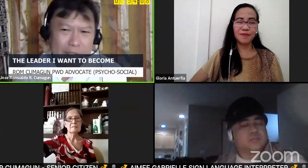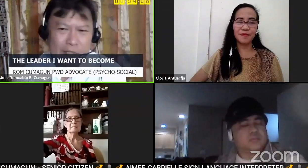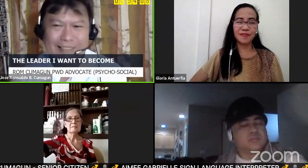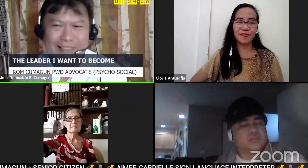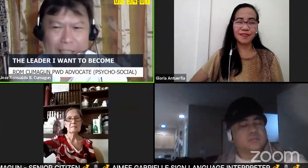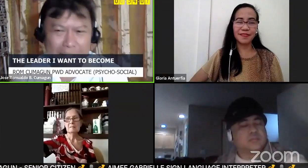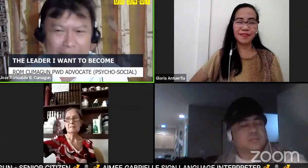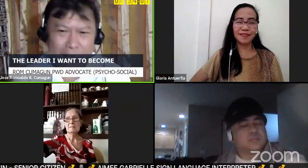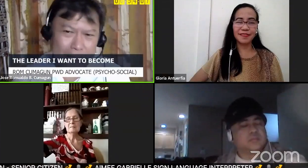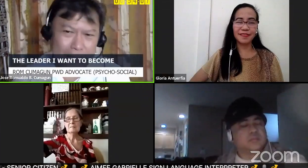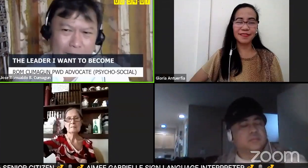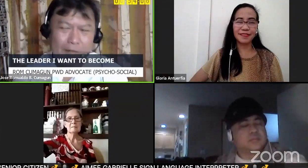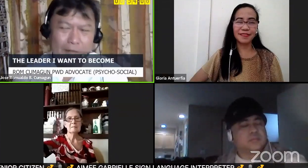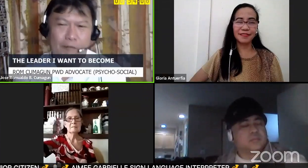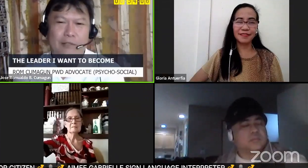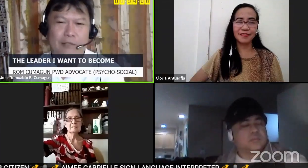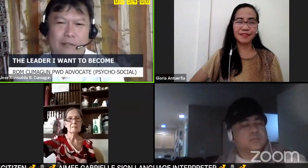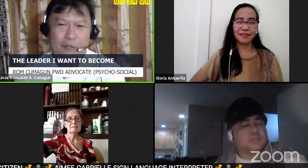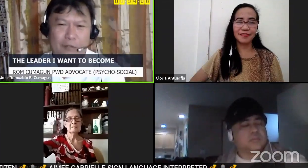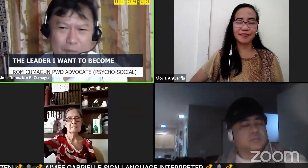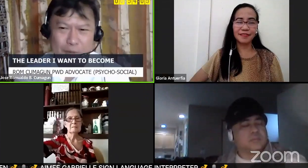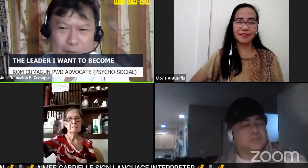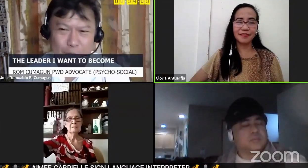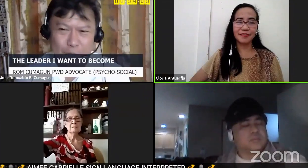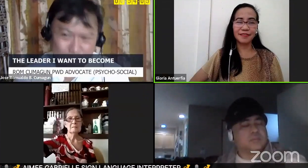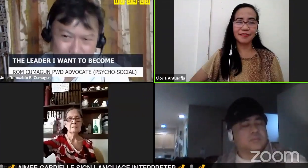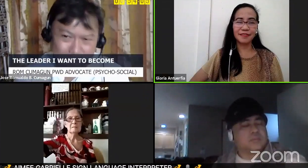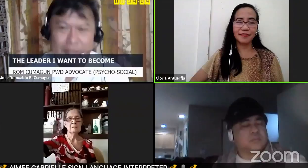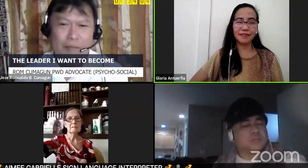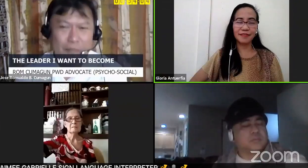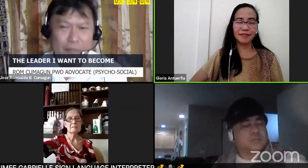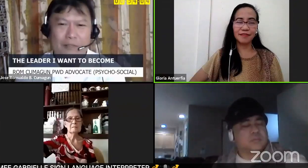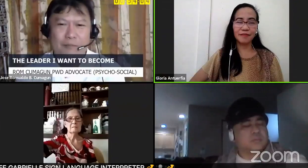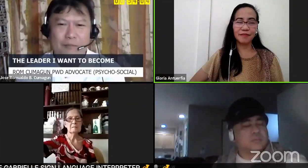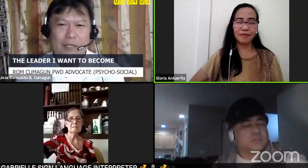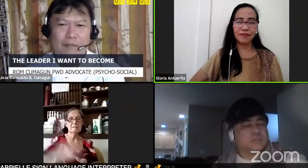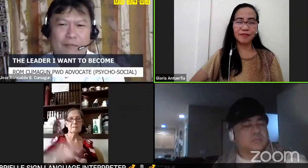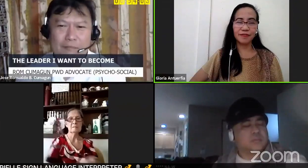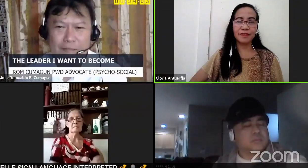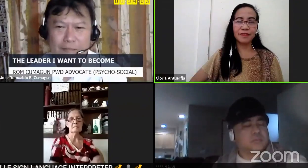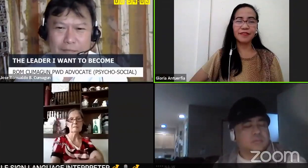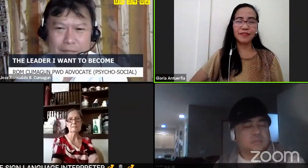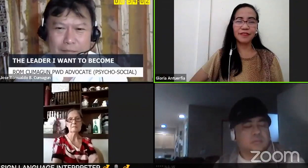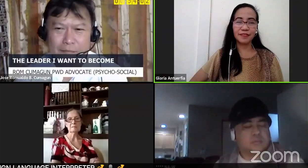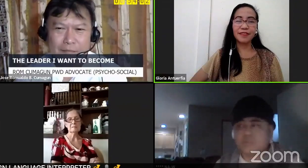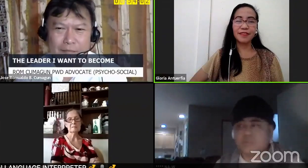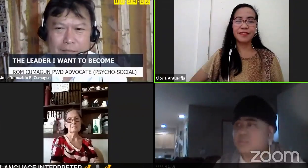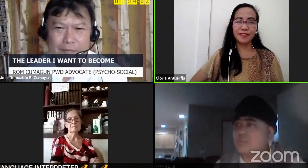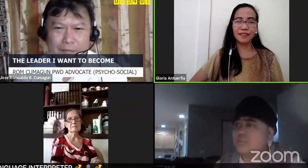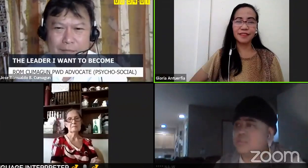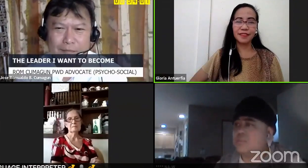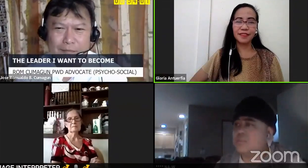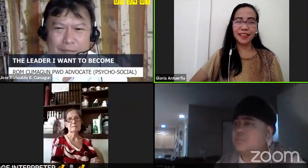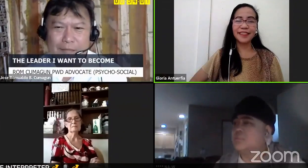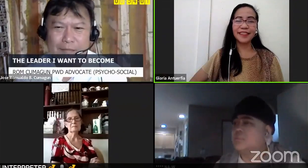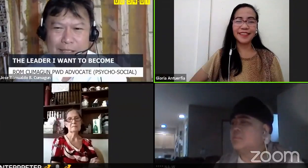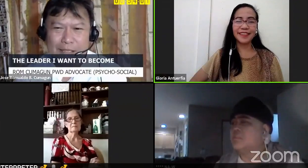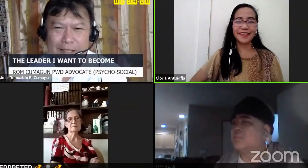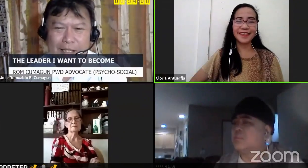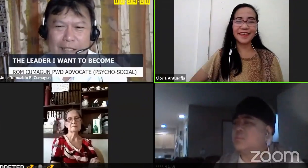who determines that he is a leader, first and foremost, would be the person himself.